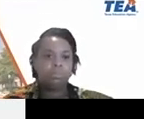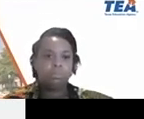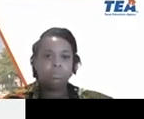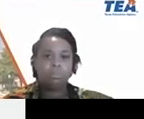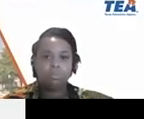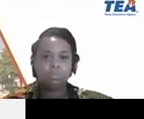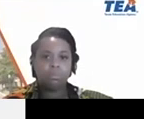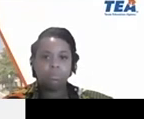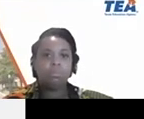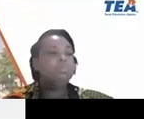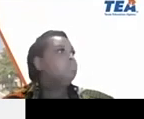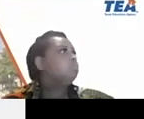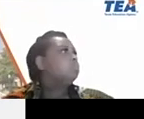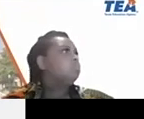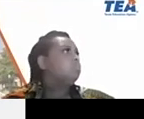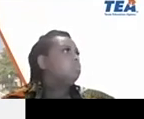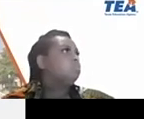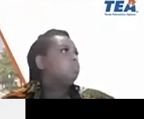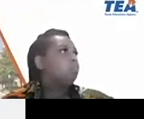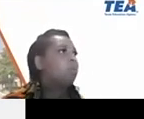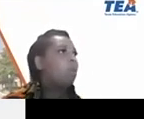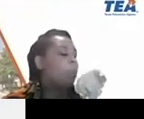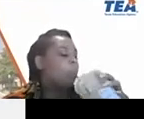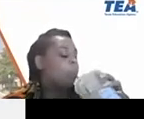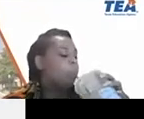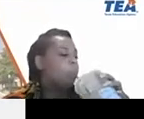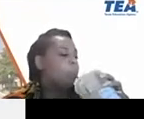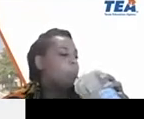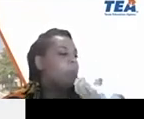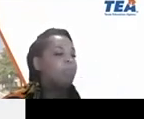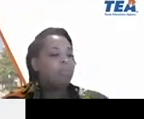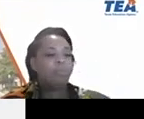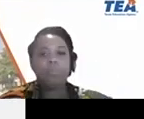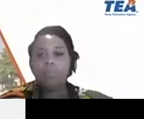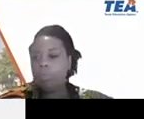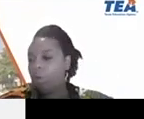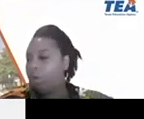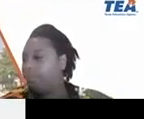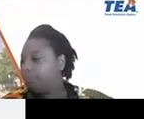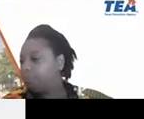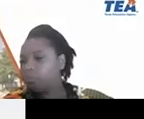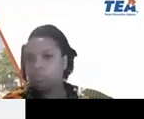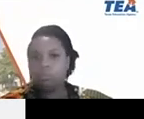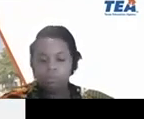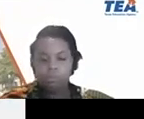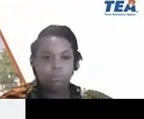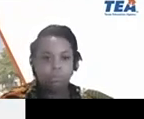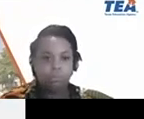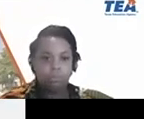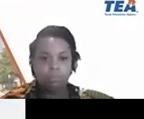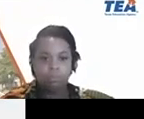Yeah. Okay. So some of us are familiar. Don't worry. I'm about to do a little tutorial.